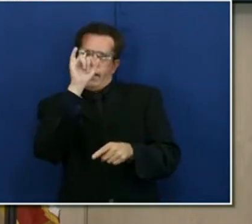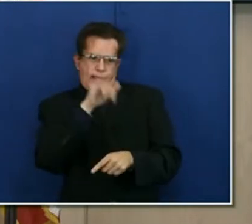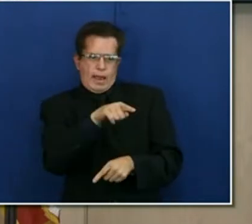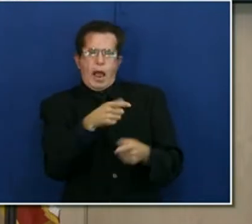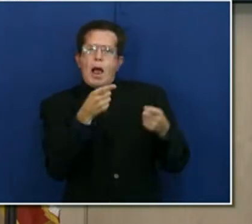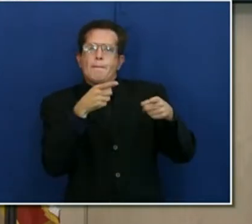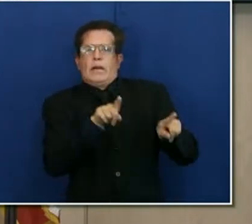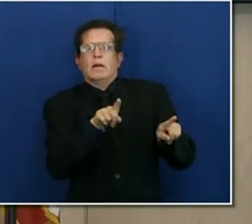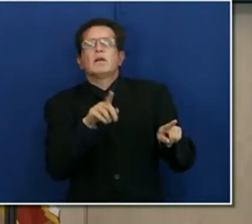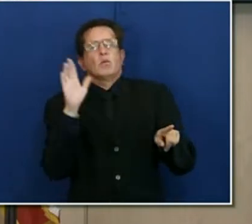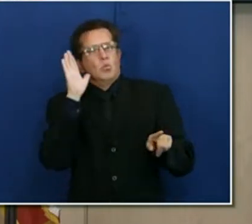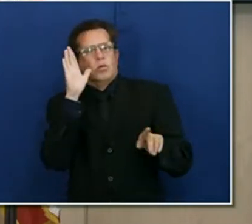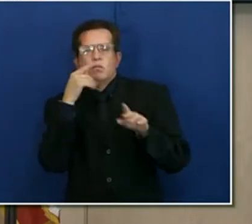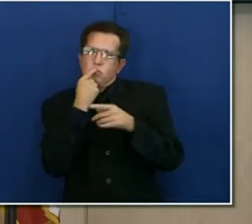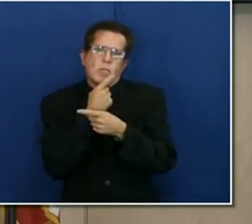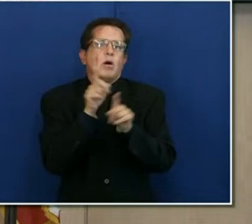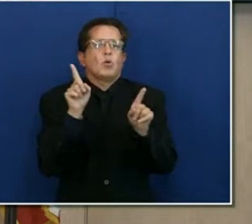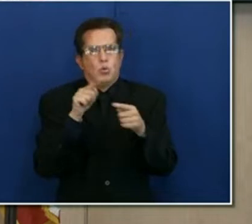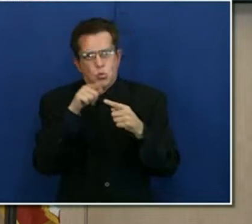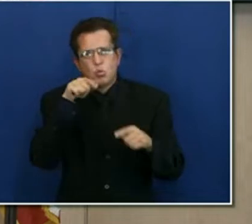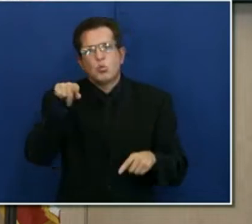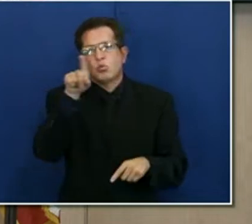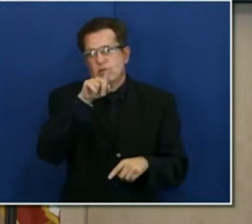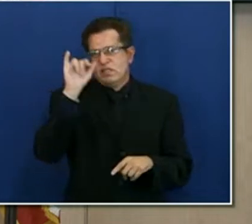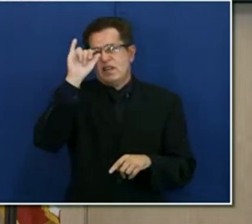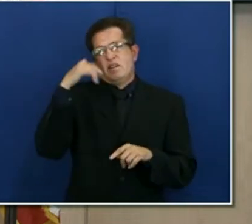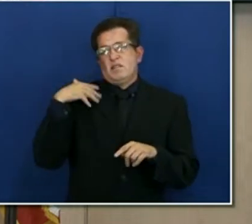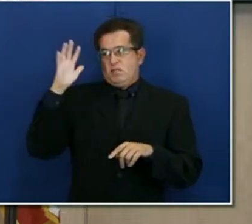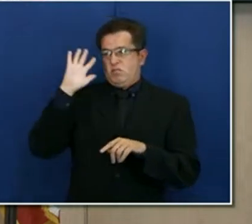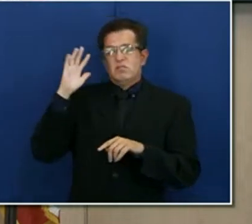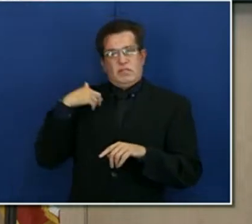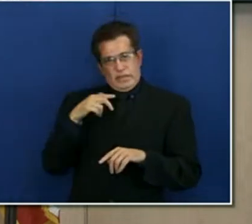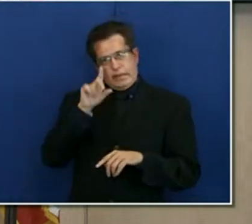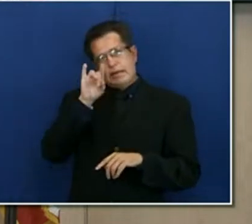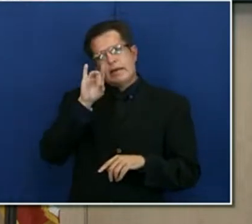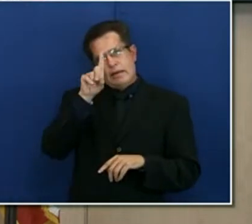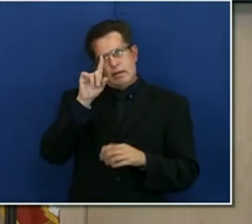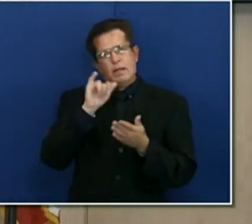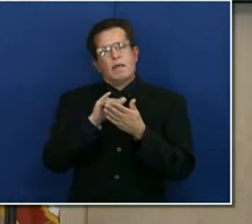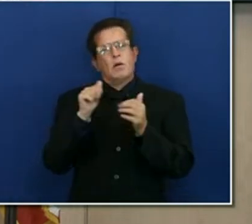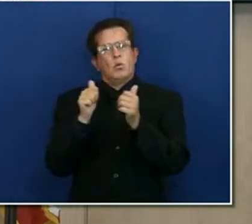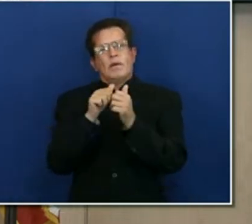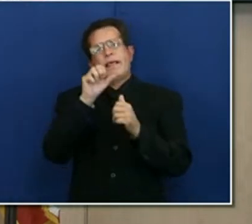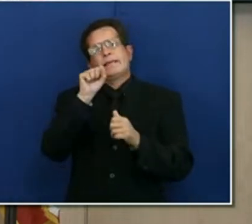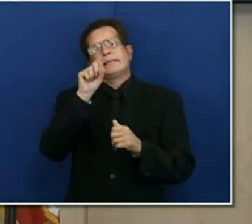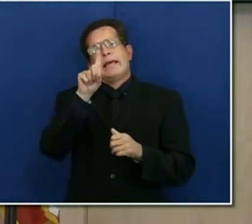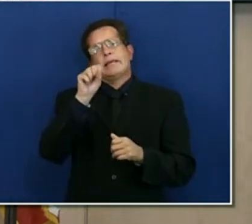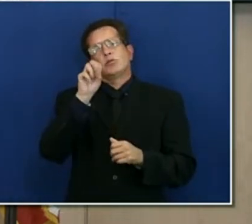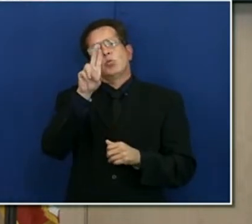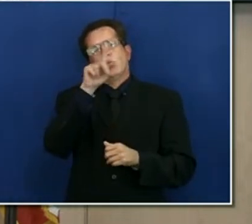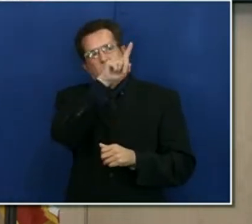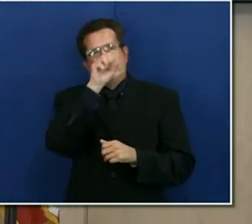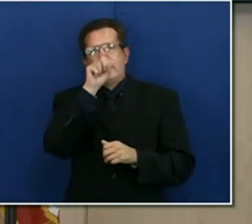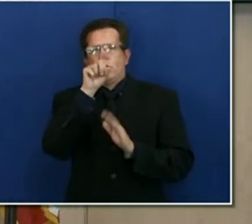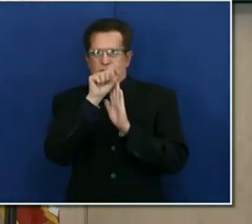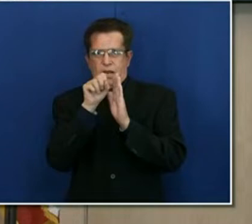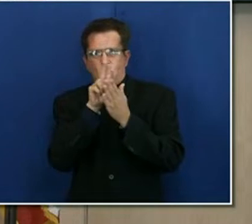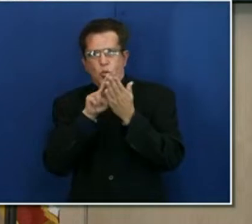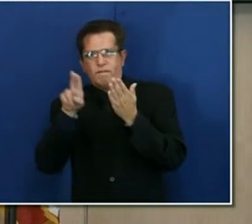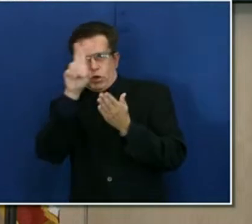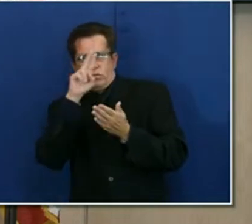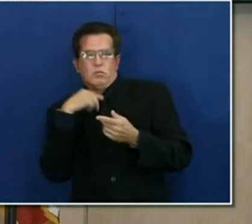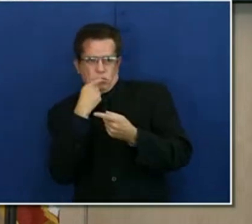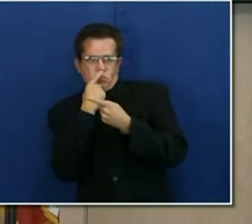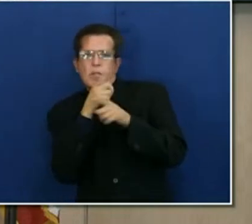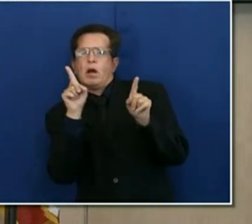as illustrated recently when we made public our work with SDSU to mitigate the outbreak